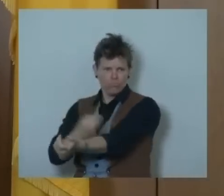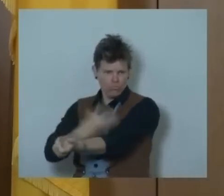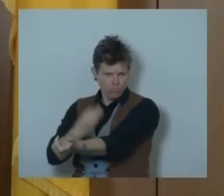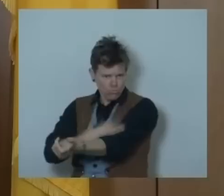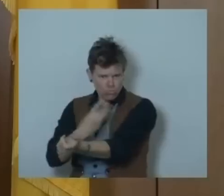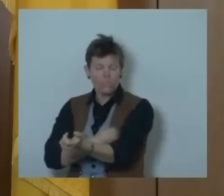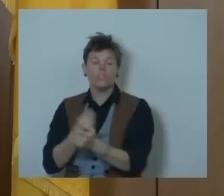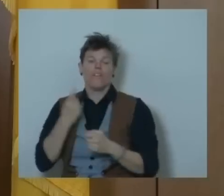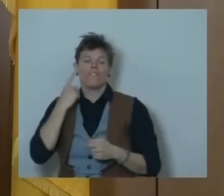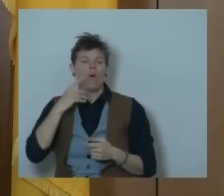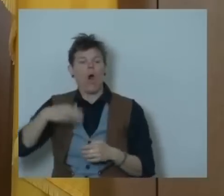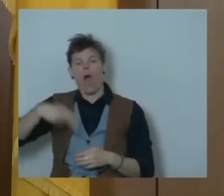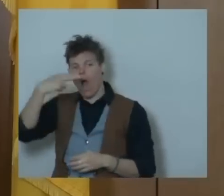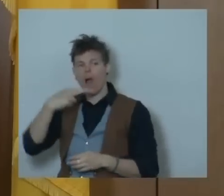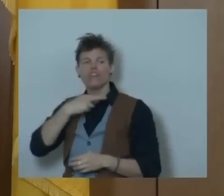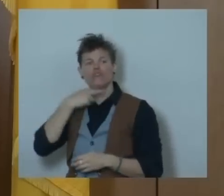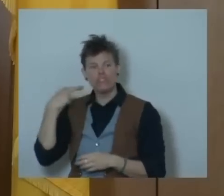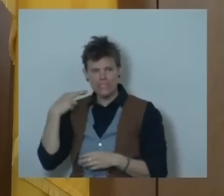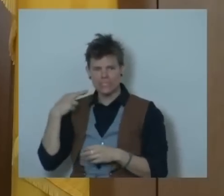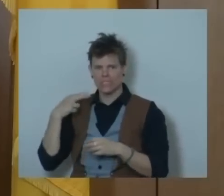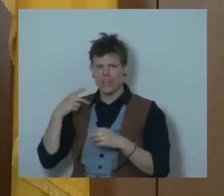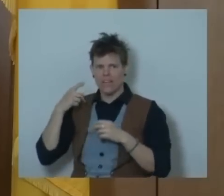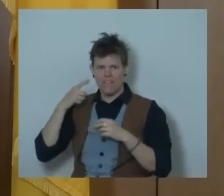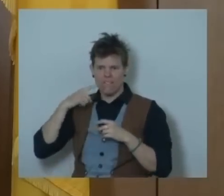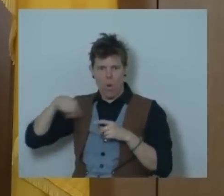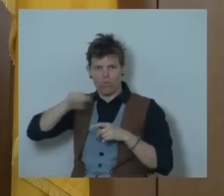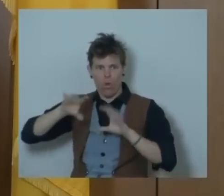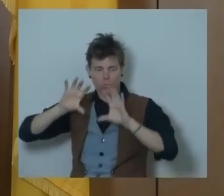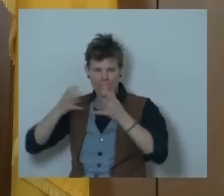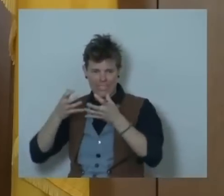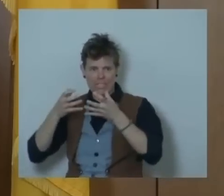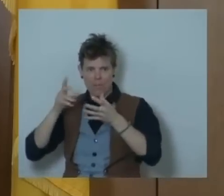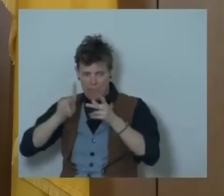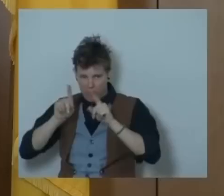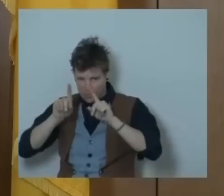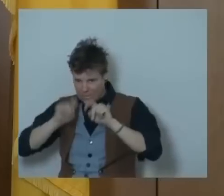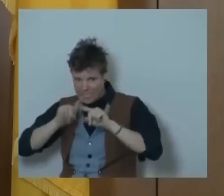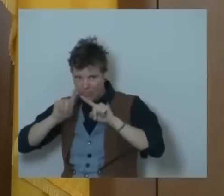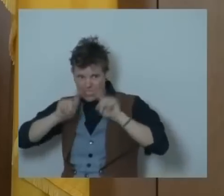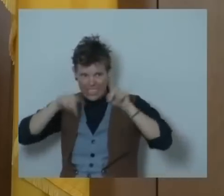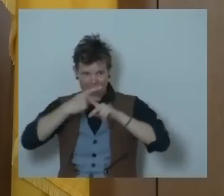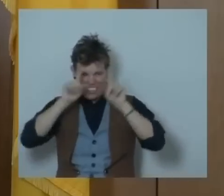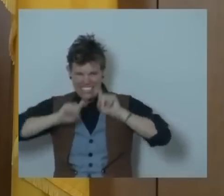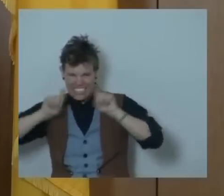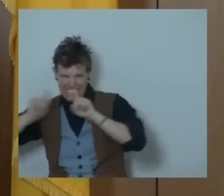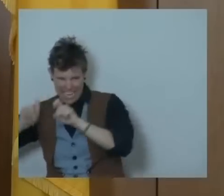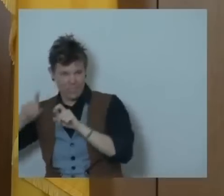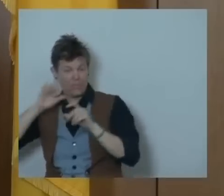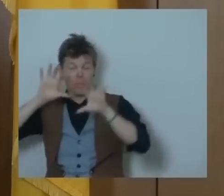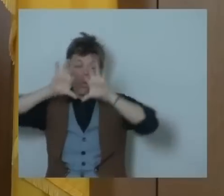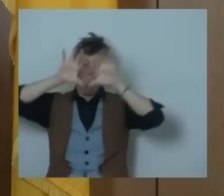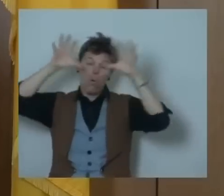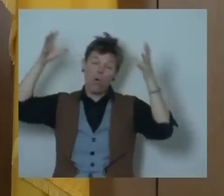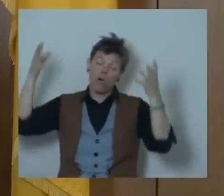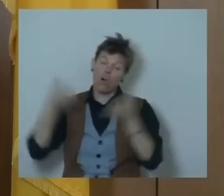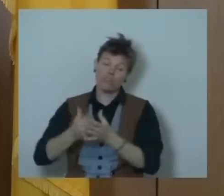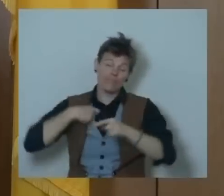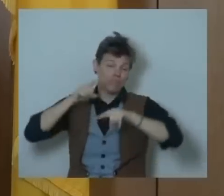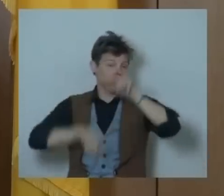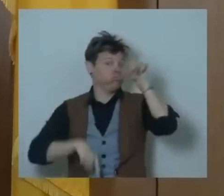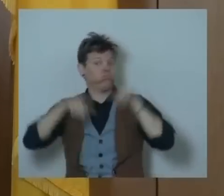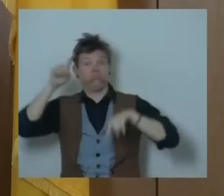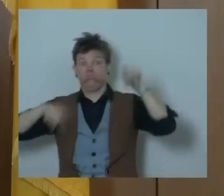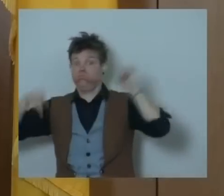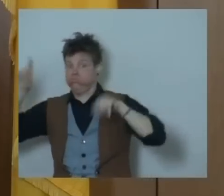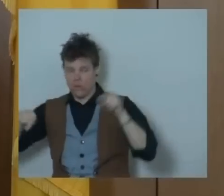for serology testing. We've got all kinds of things going on all around the world. We have a test, it's FDA approved. Here's our